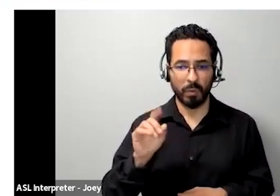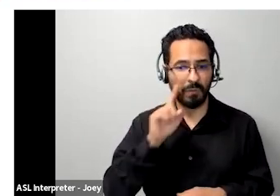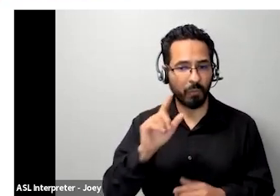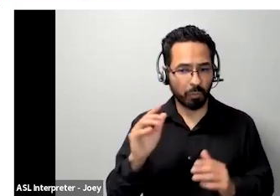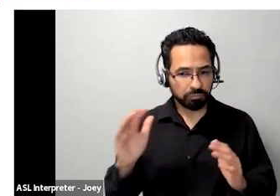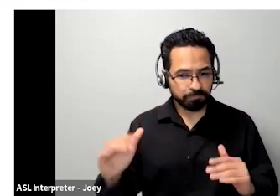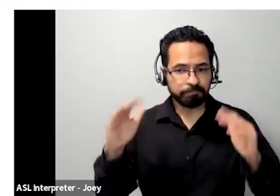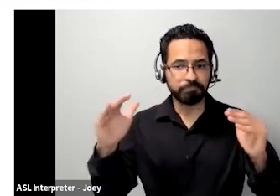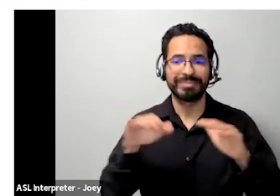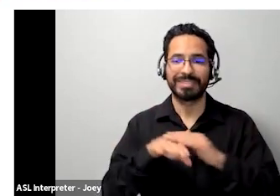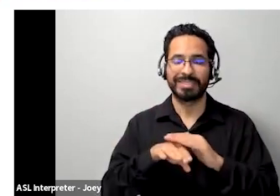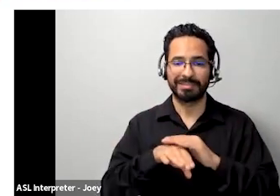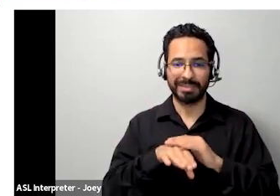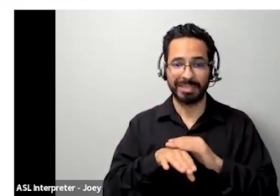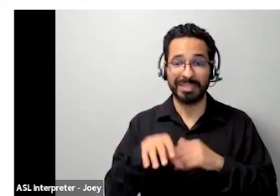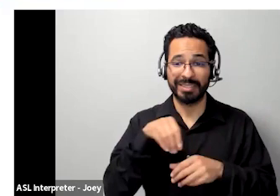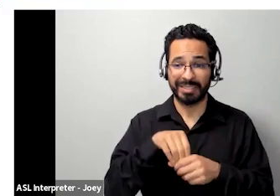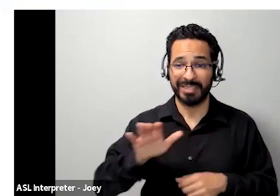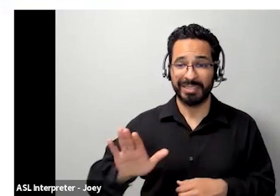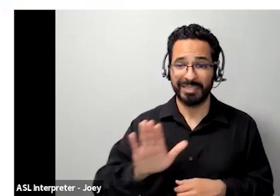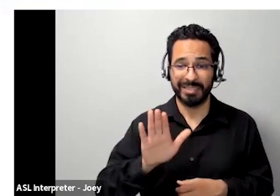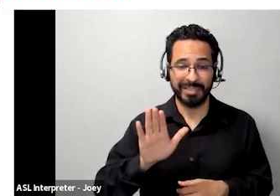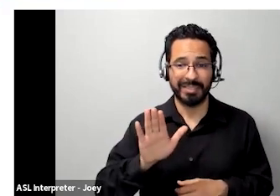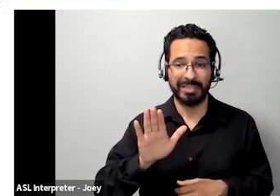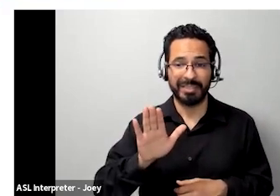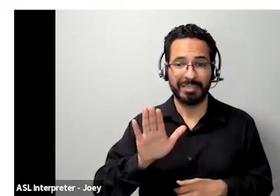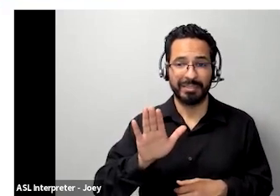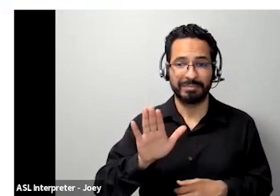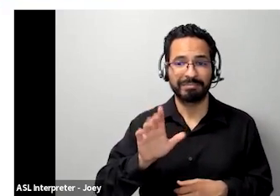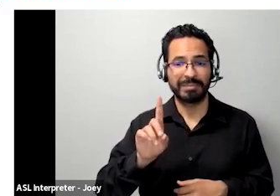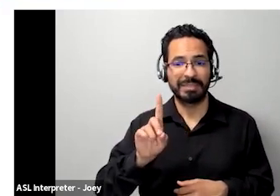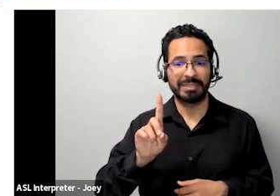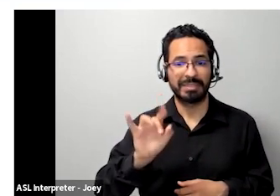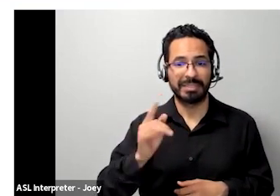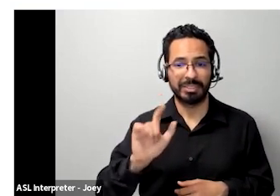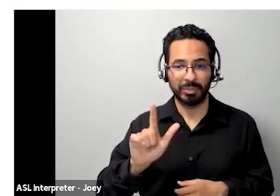accessibility within their respective digital assets.